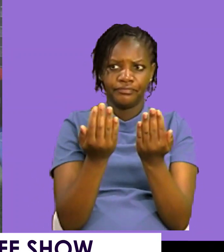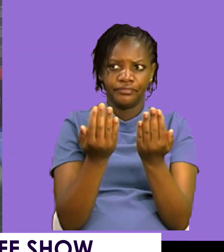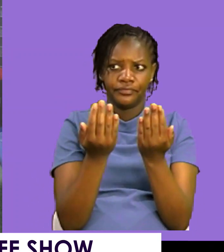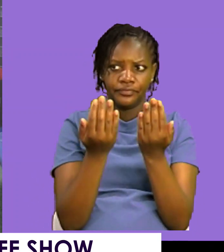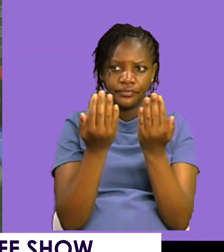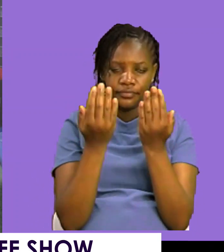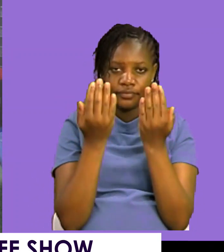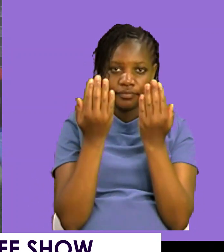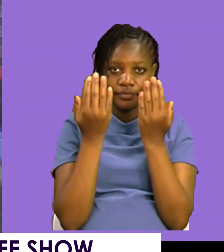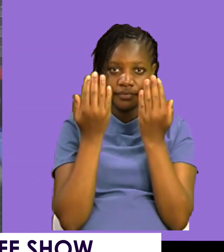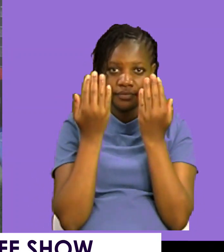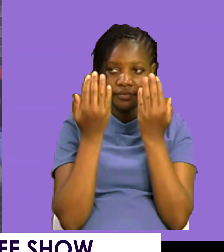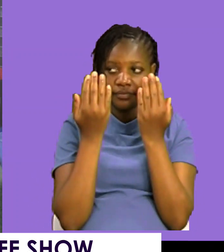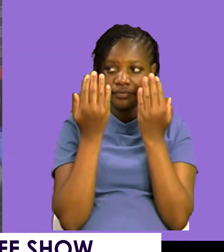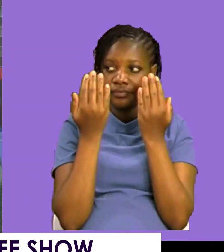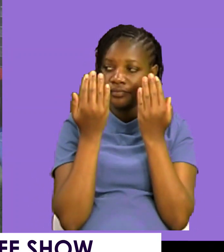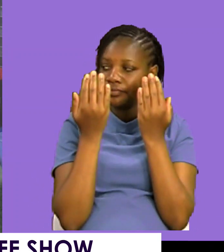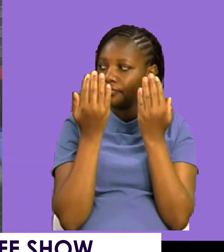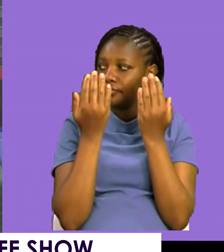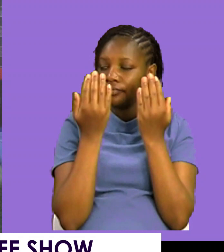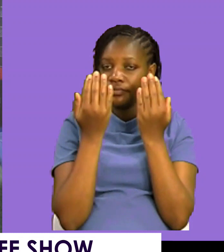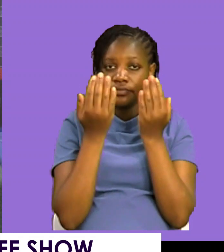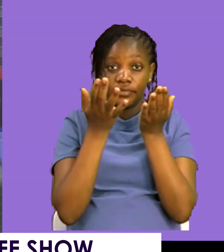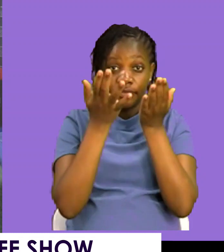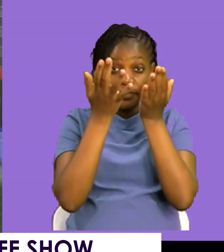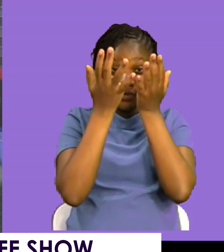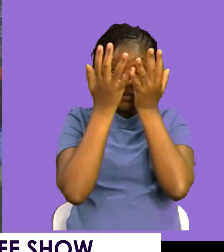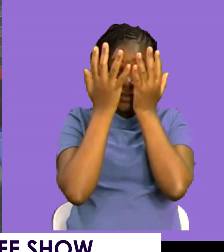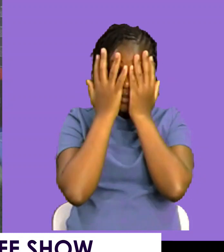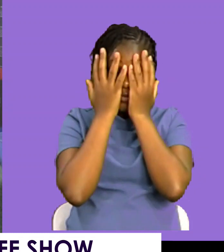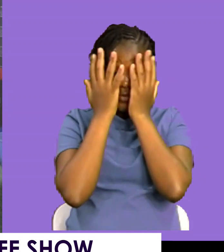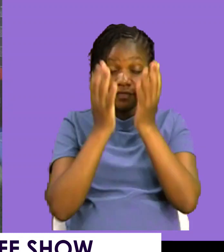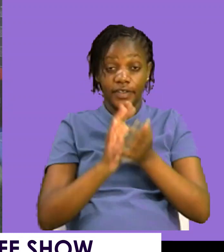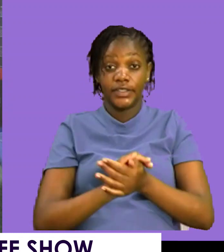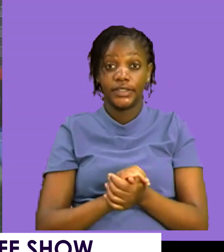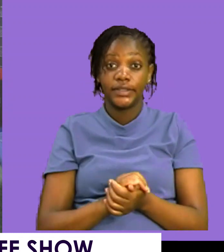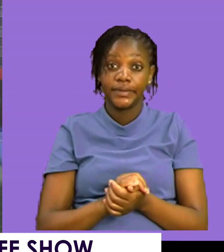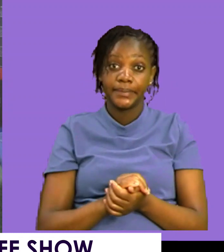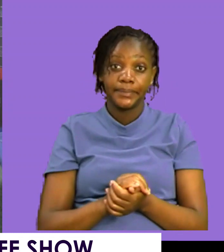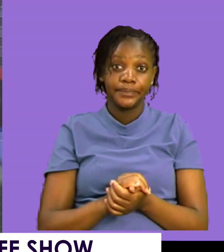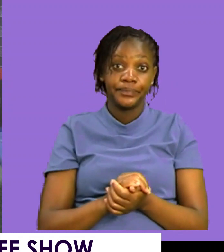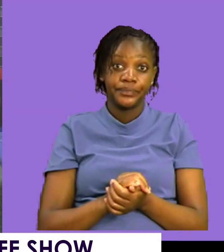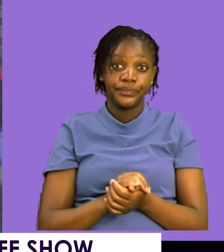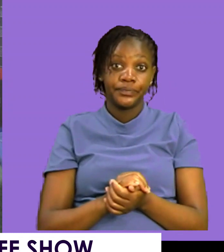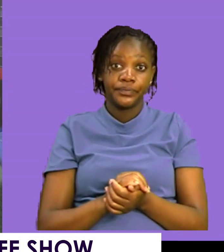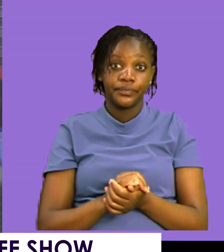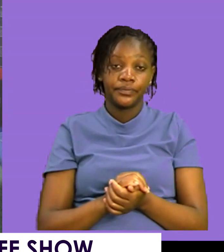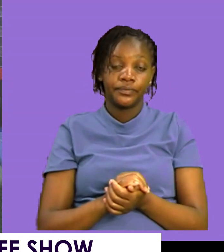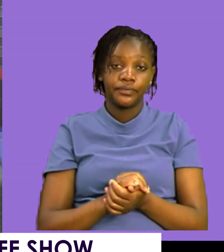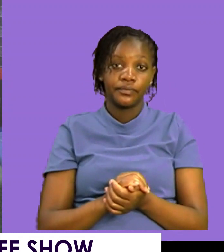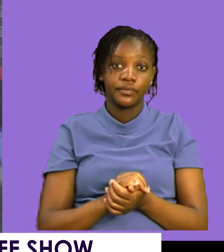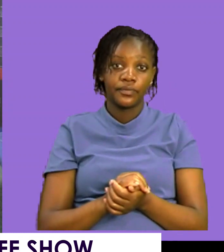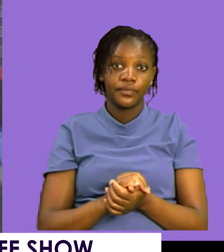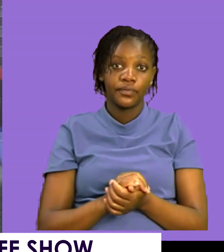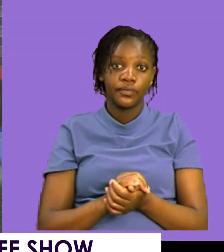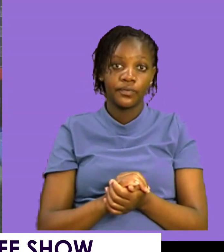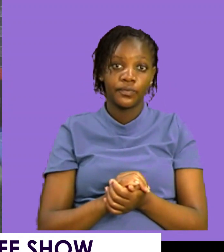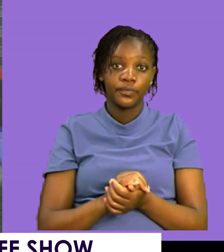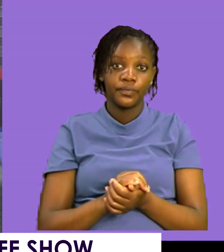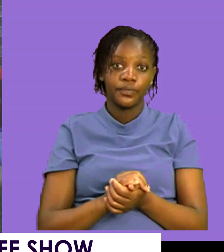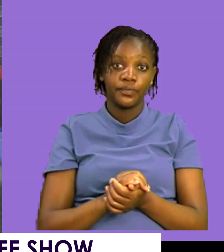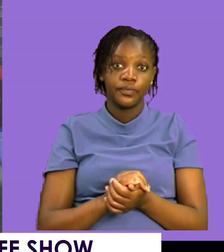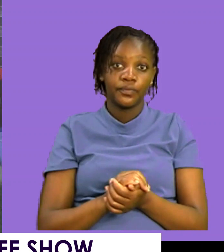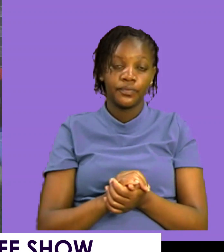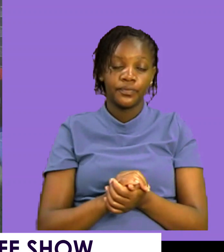properly. Bring them. Touch your face. Take them back again. I want